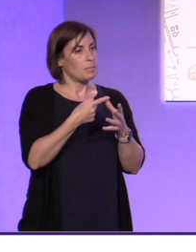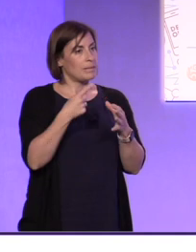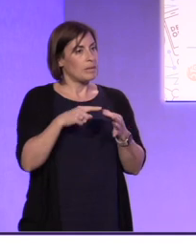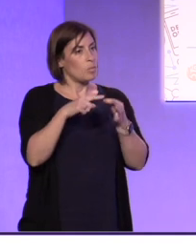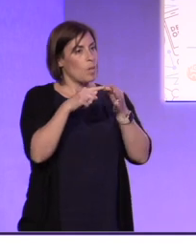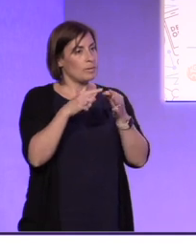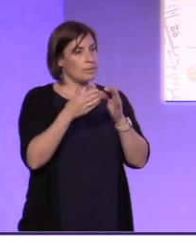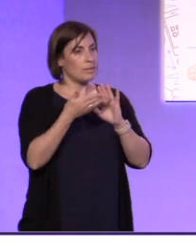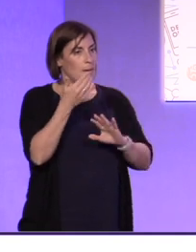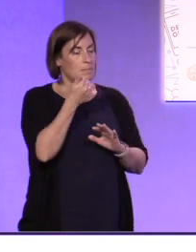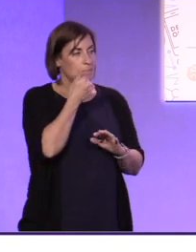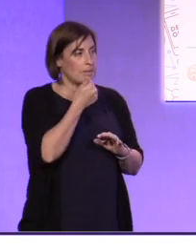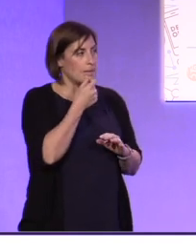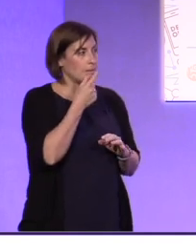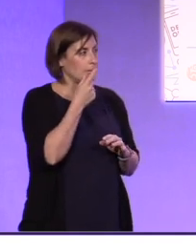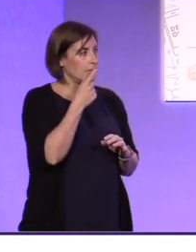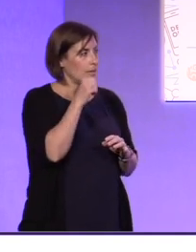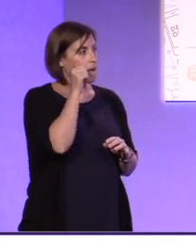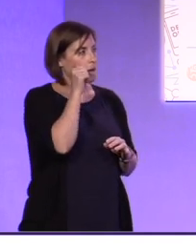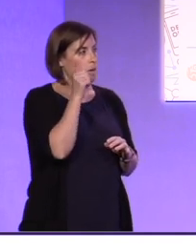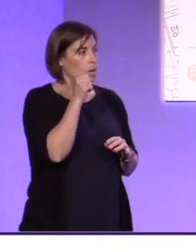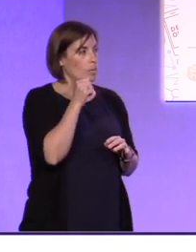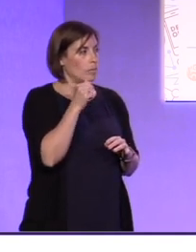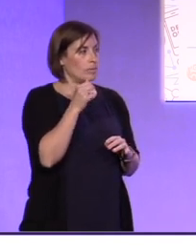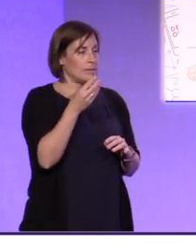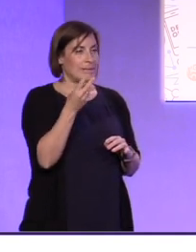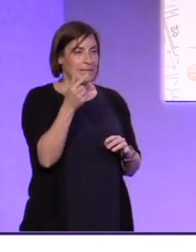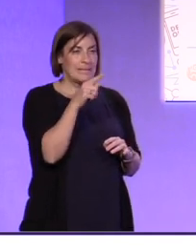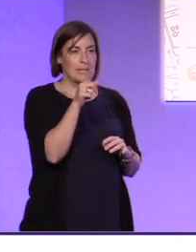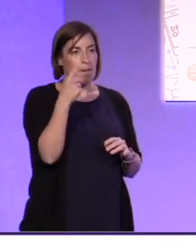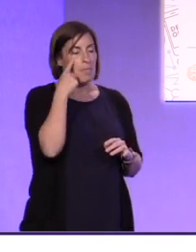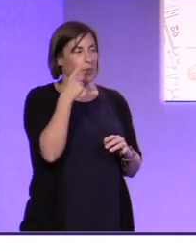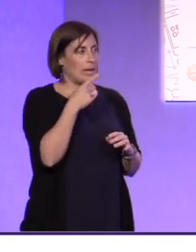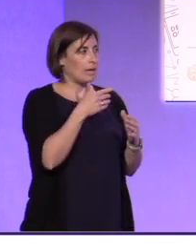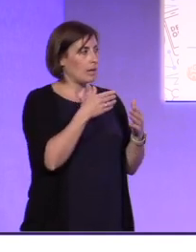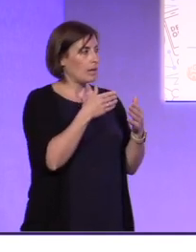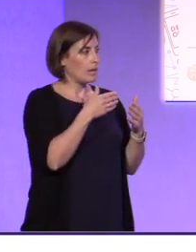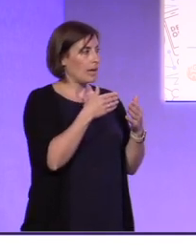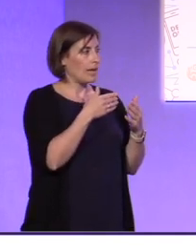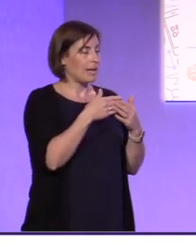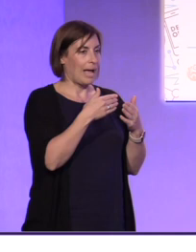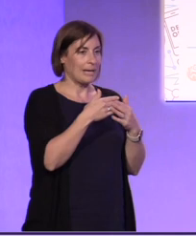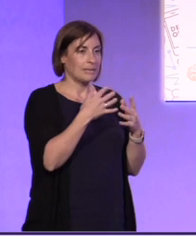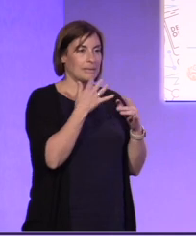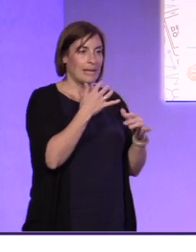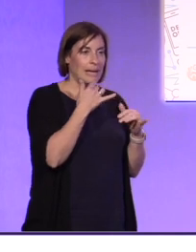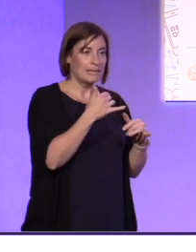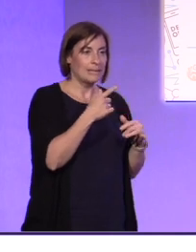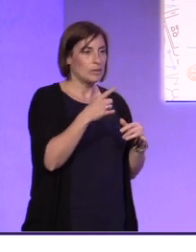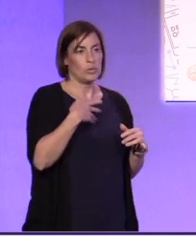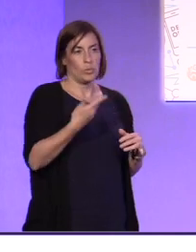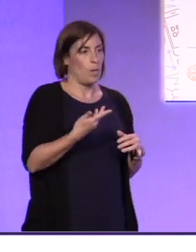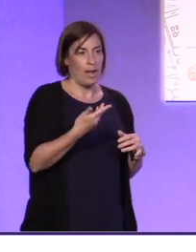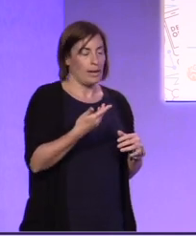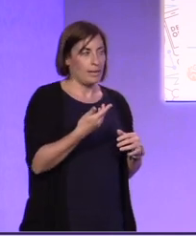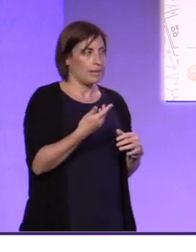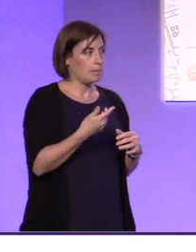And I know some people in tech see gates as a bit of a barrier sometimes. Maybe they don't like writing tests. Maybe they don't see the